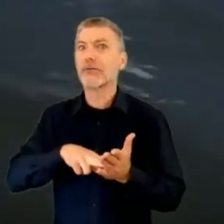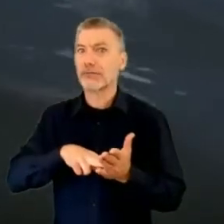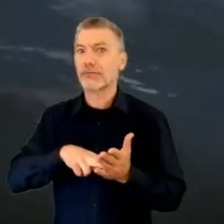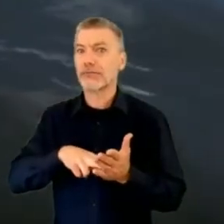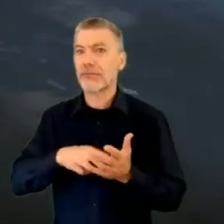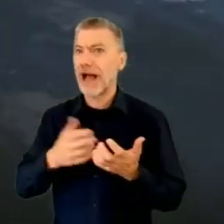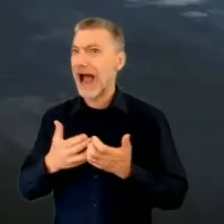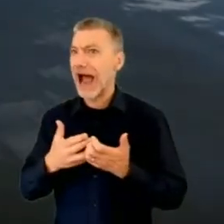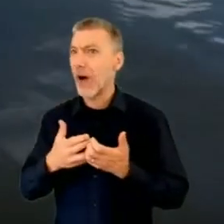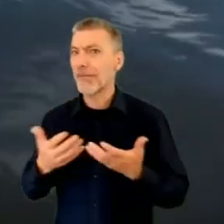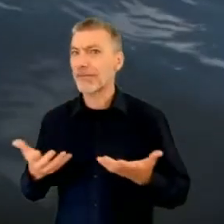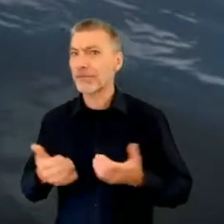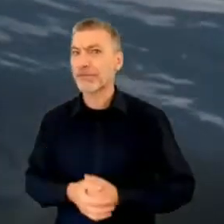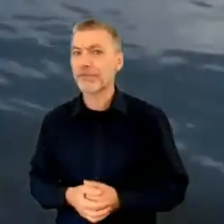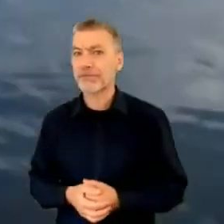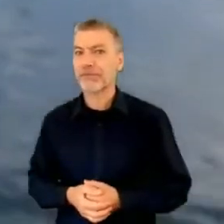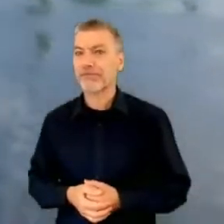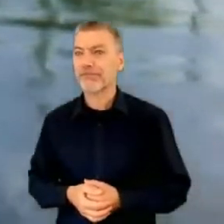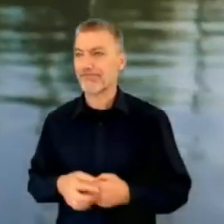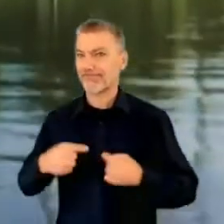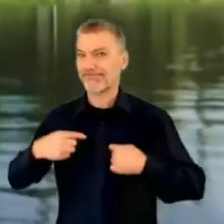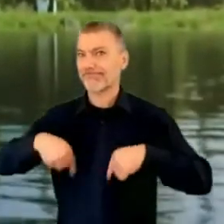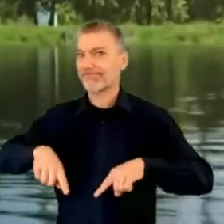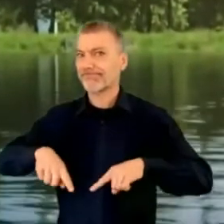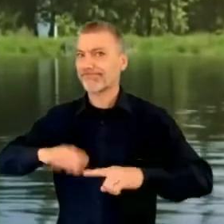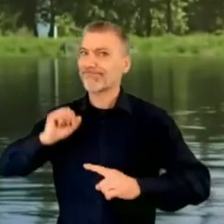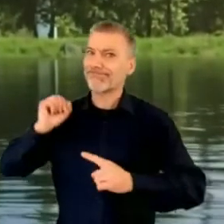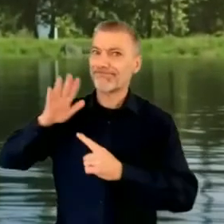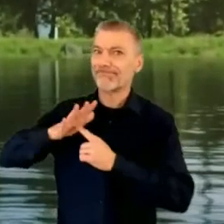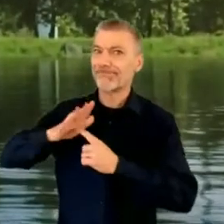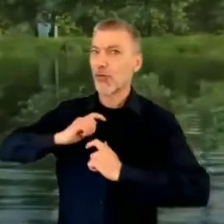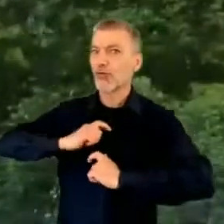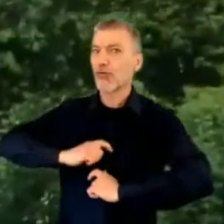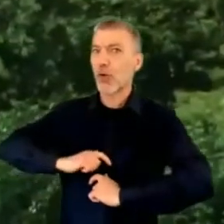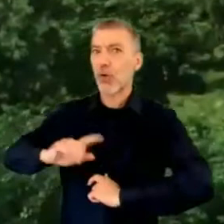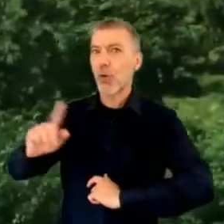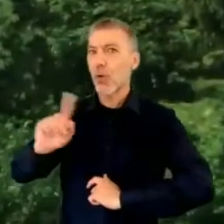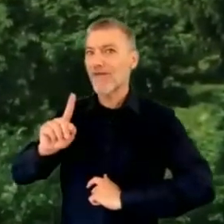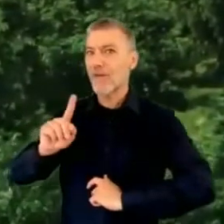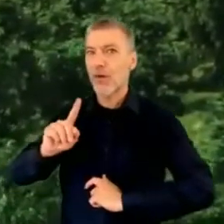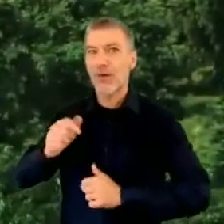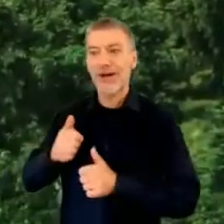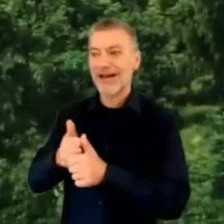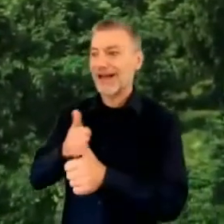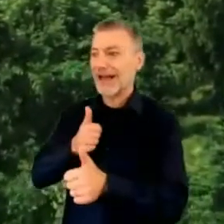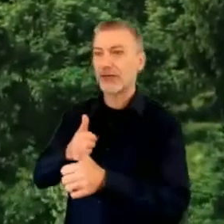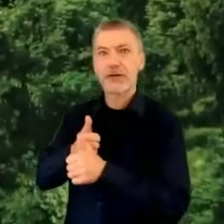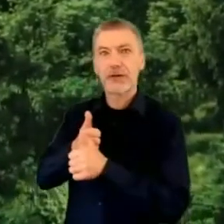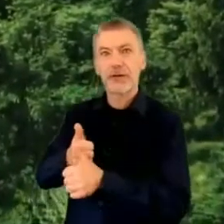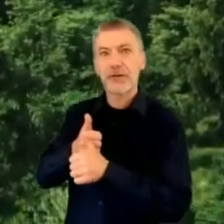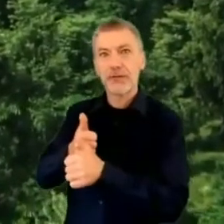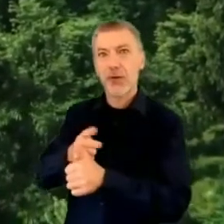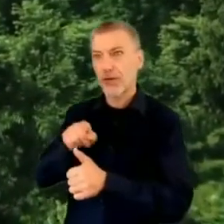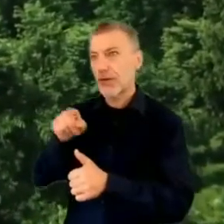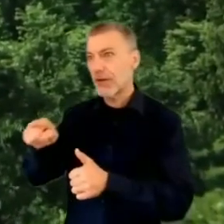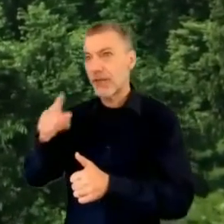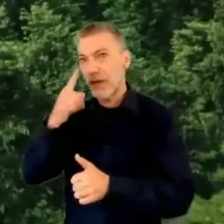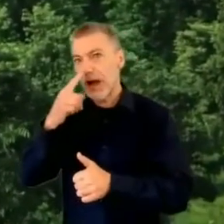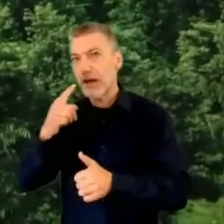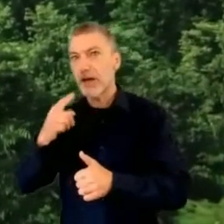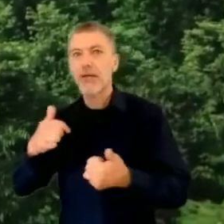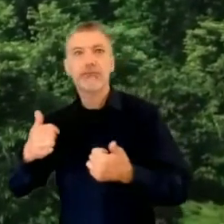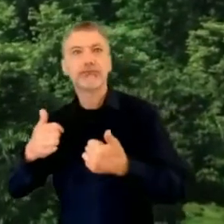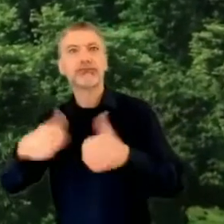We have a crucial role to play in enabling the industries we support achieve the breakthroughs needed to reach net zero.